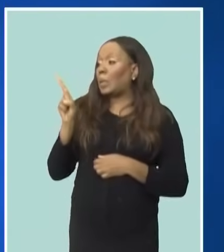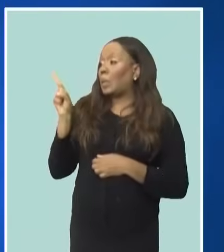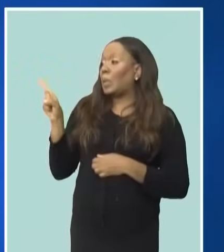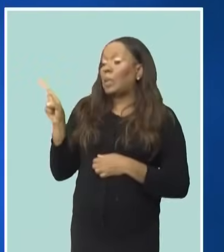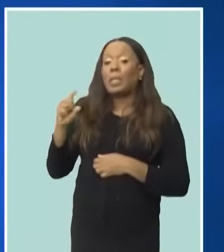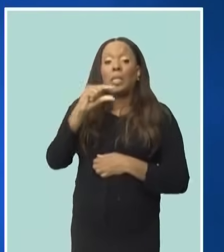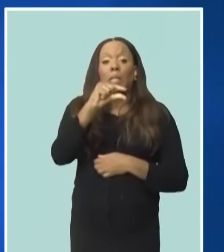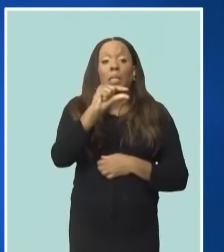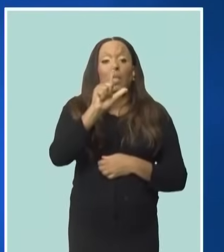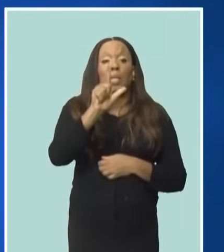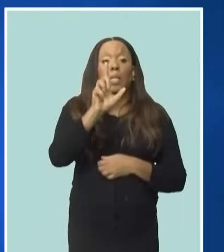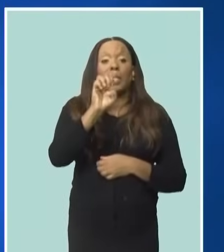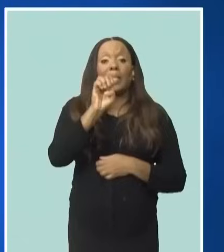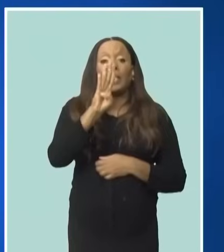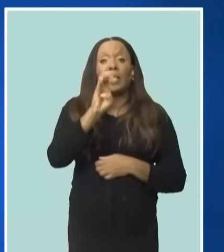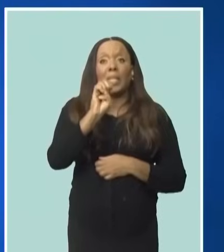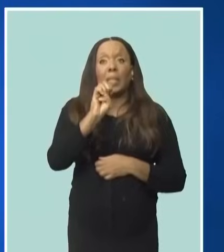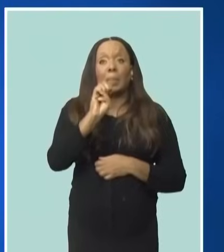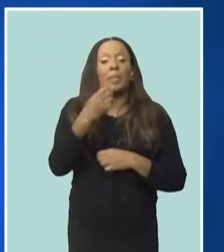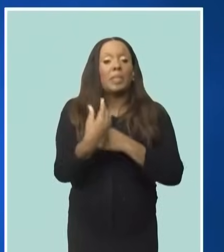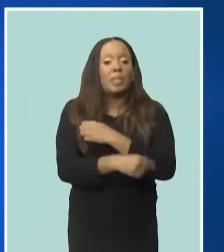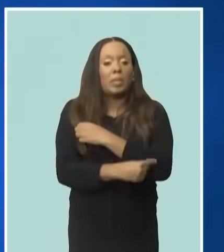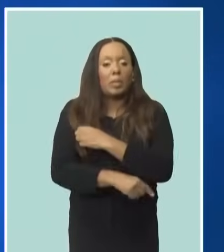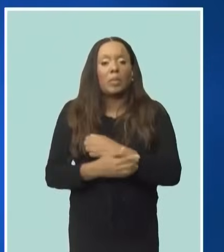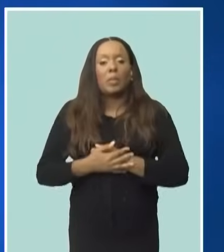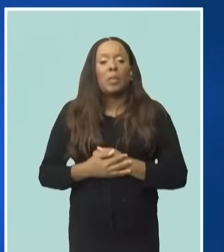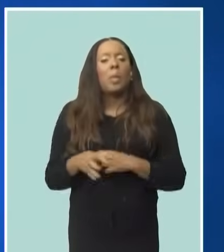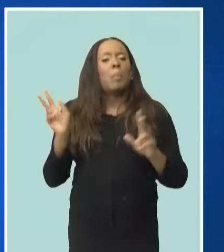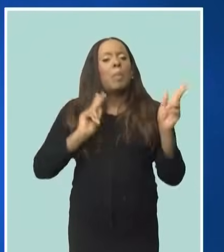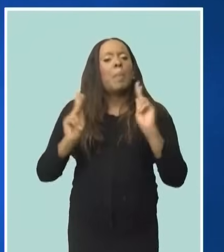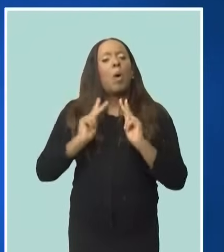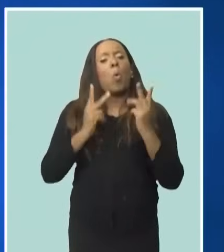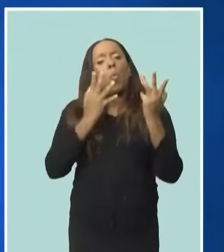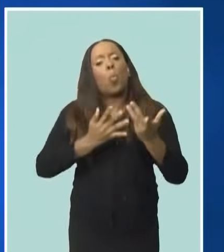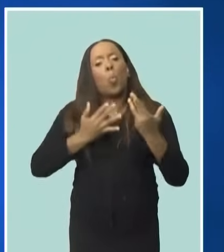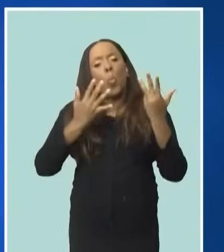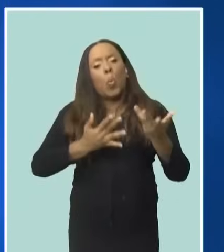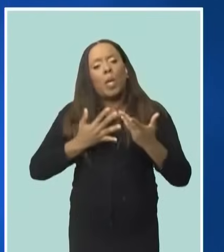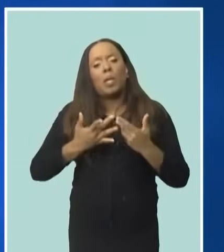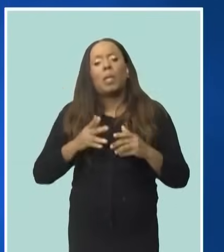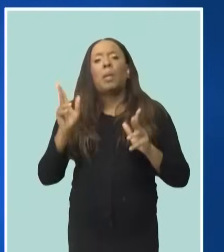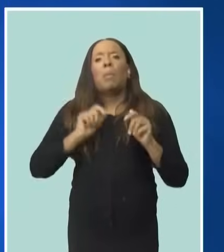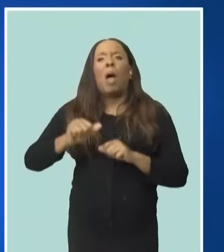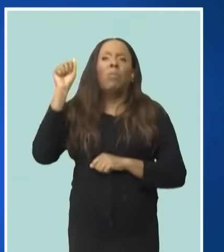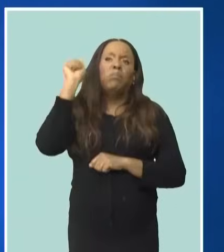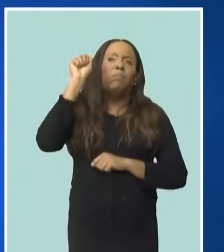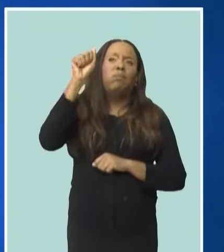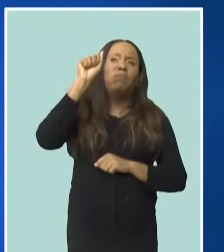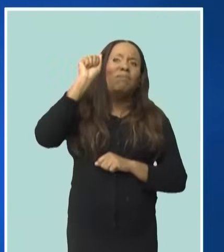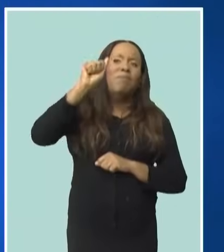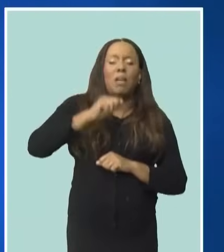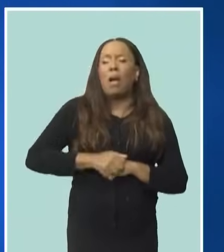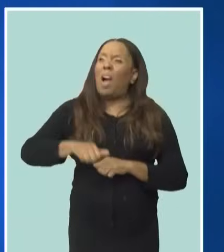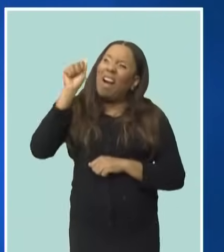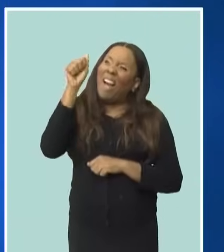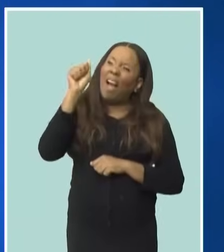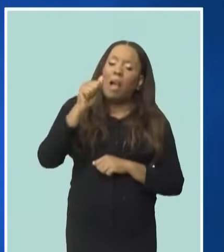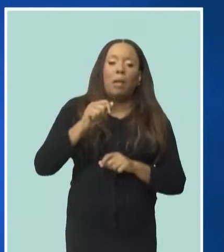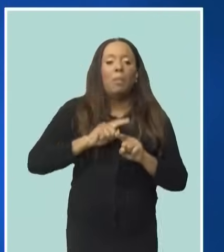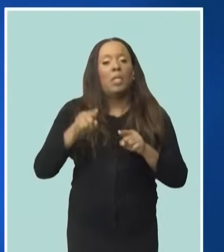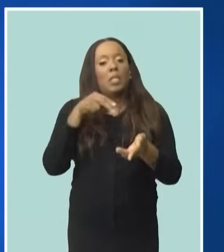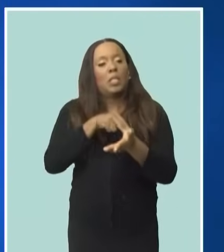George today. CBC understands it involved people awaiting health care who were banging on a door while nurses were engaged in a